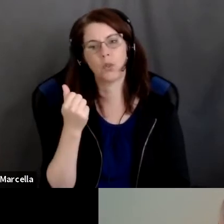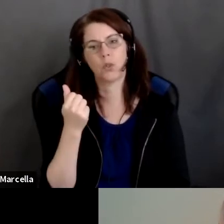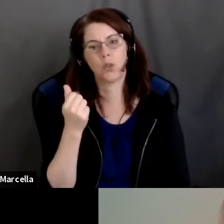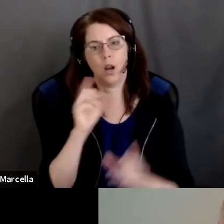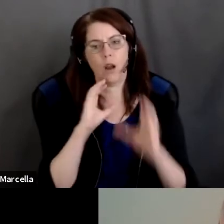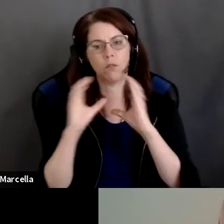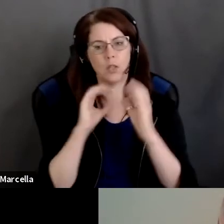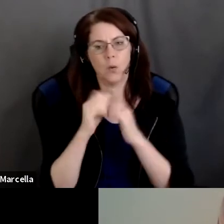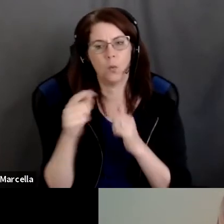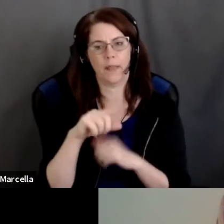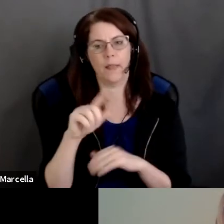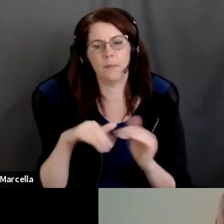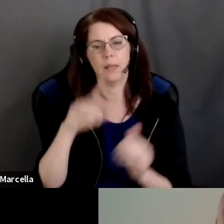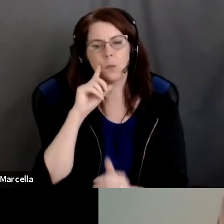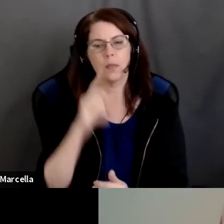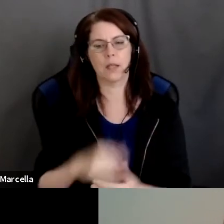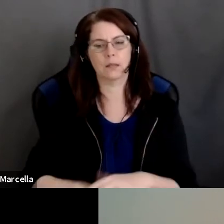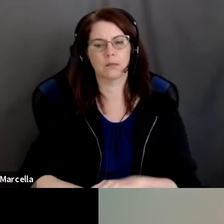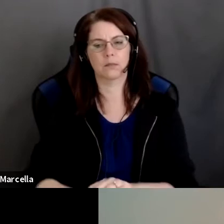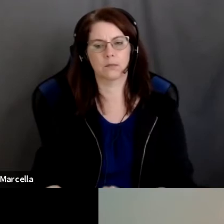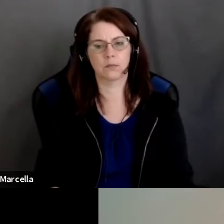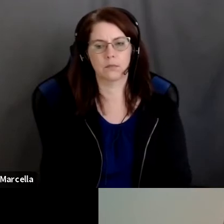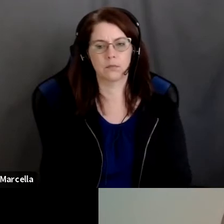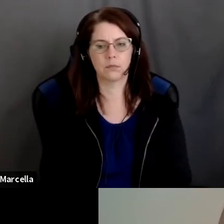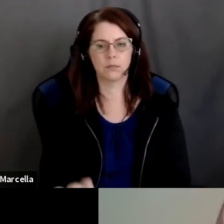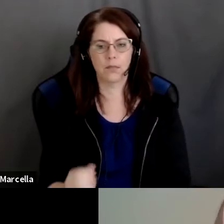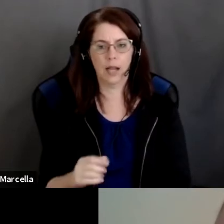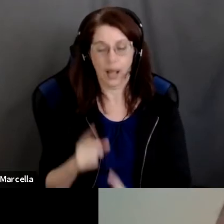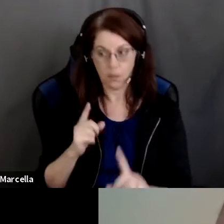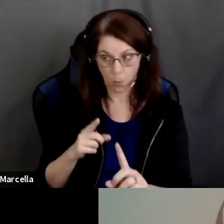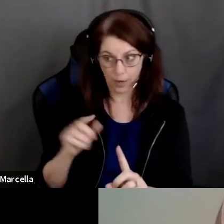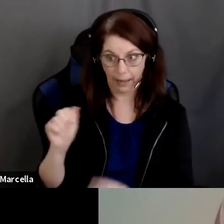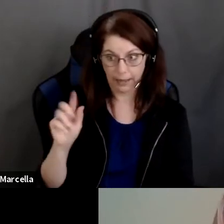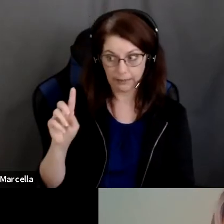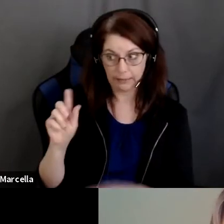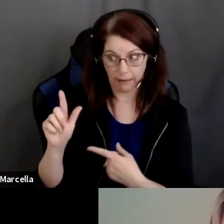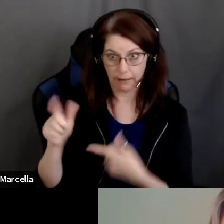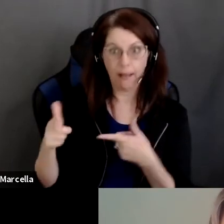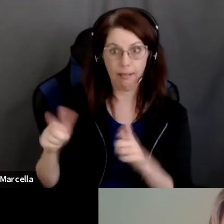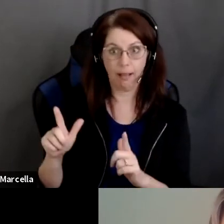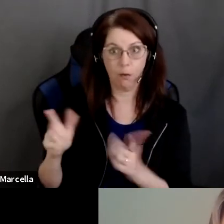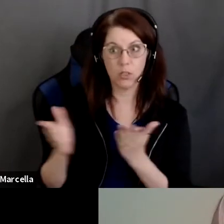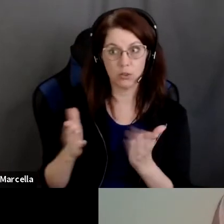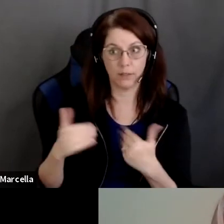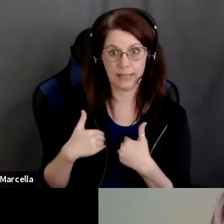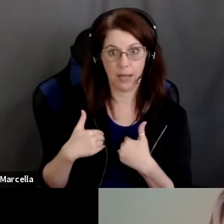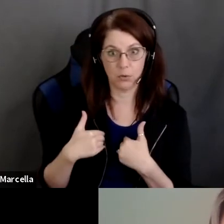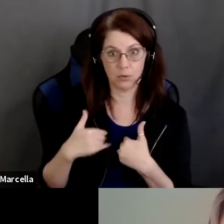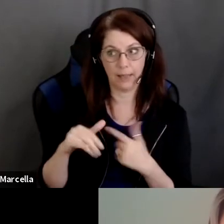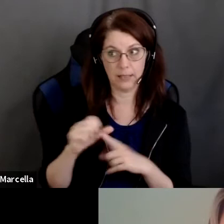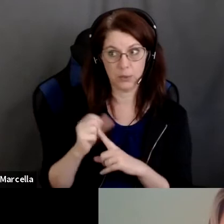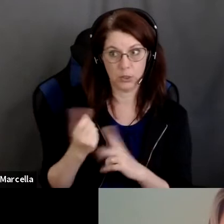dialogue with them than you might think. And at the heart of it, the ADA allows service animals in that